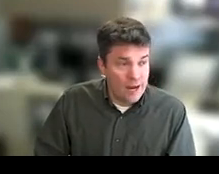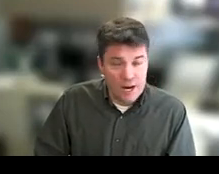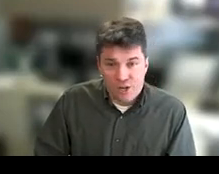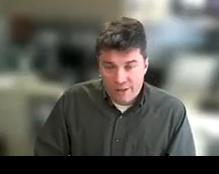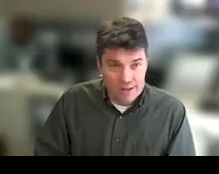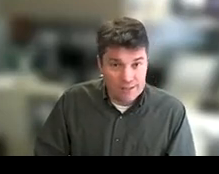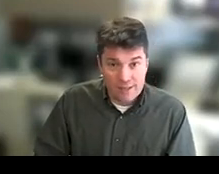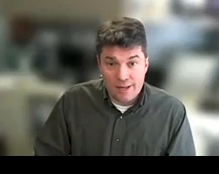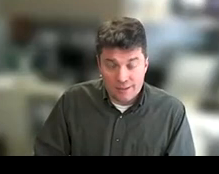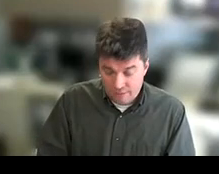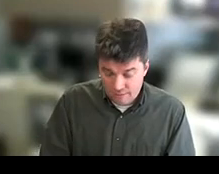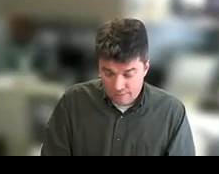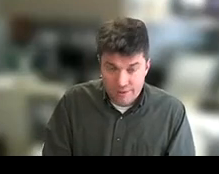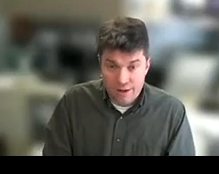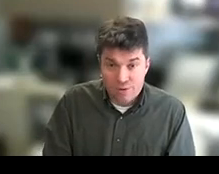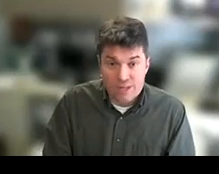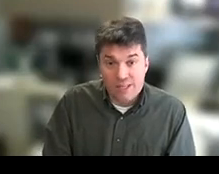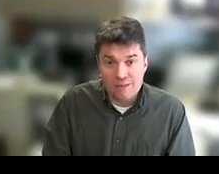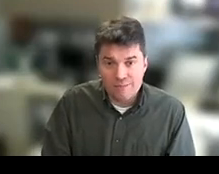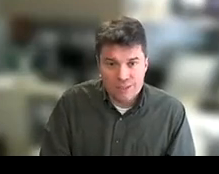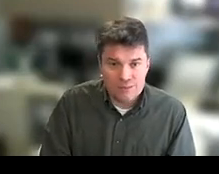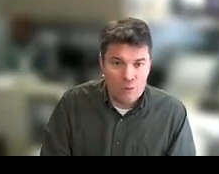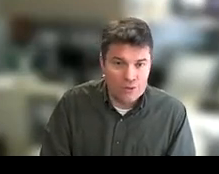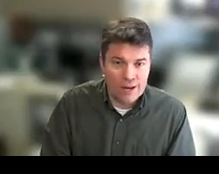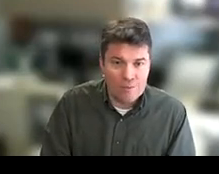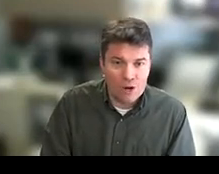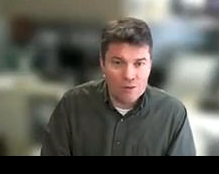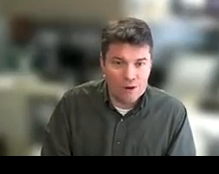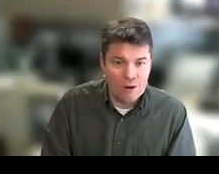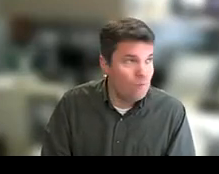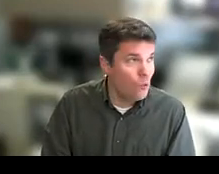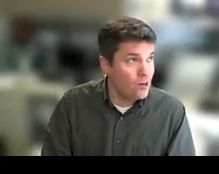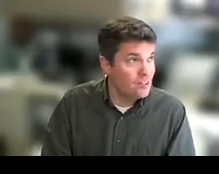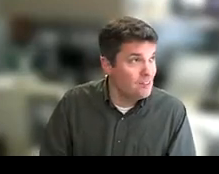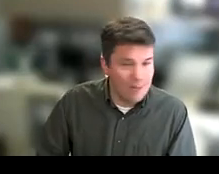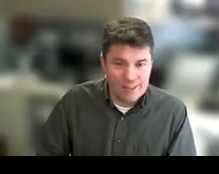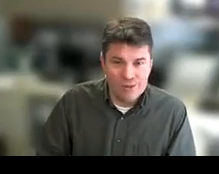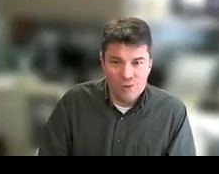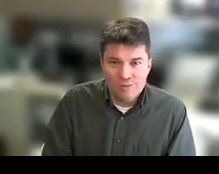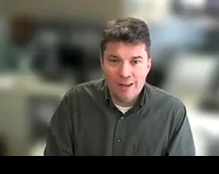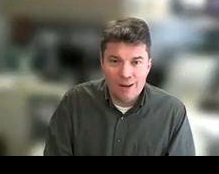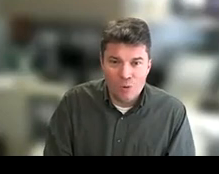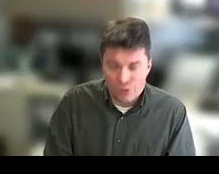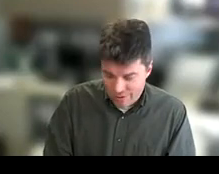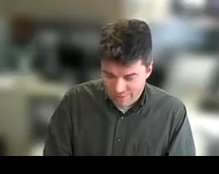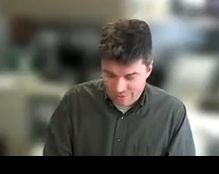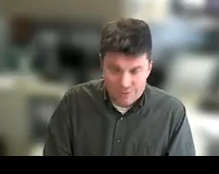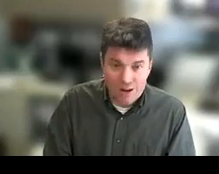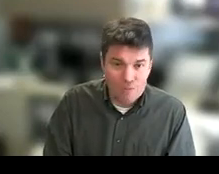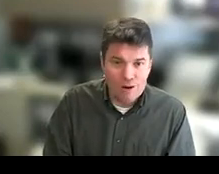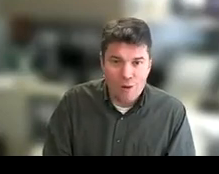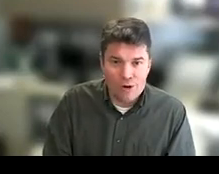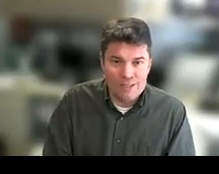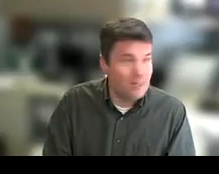And of course, age, that is the another reasoning. Just over time, our organs like to get older